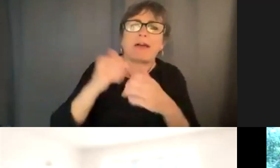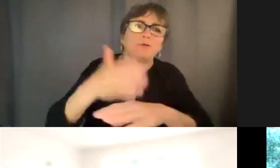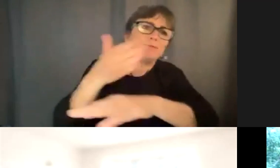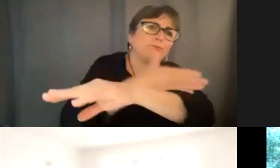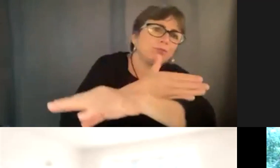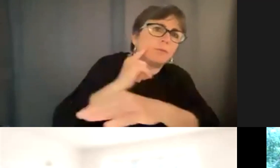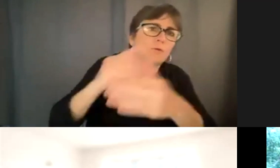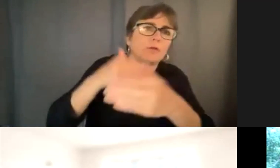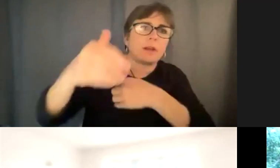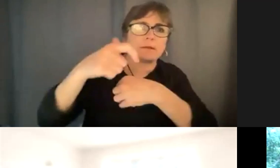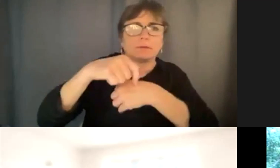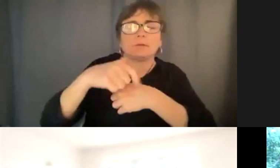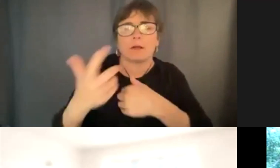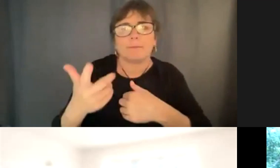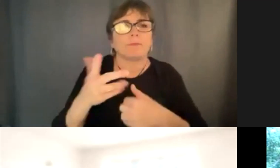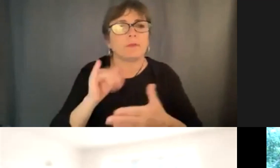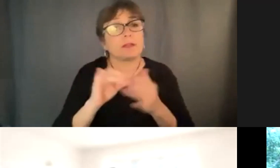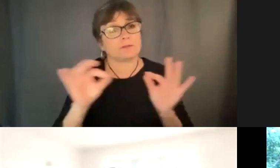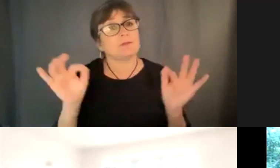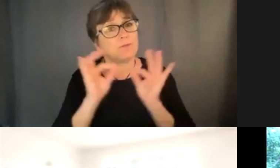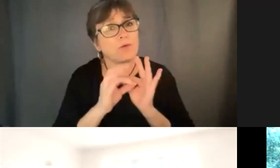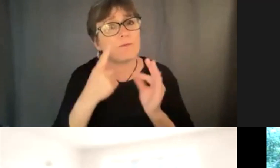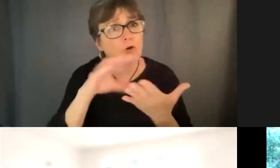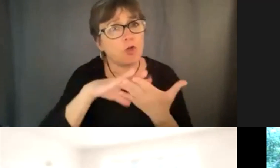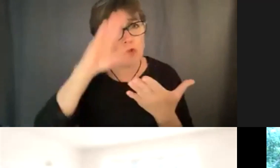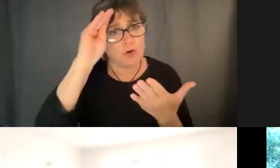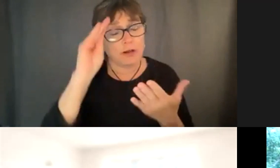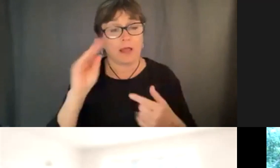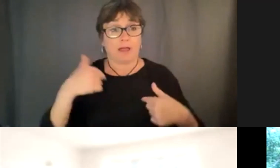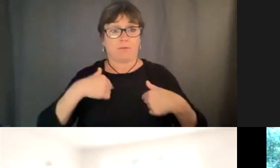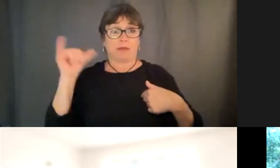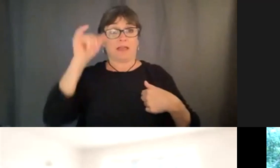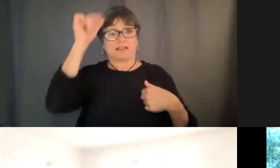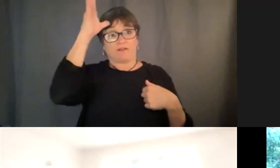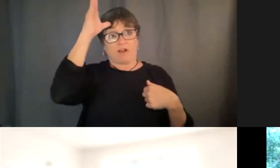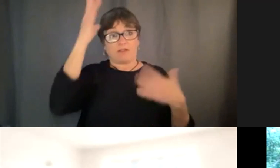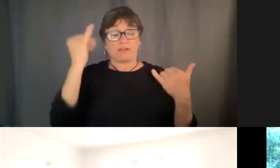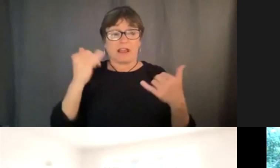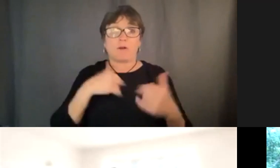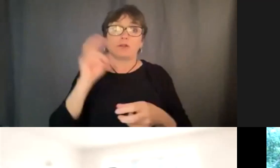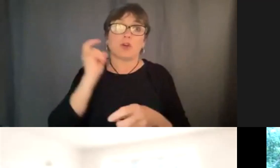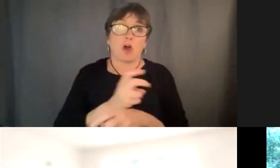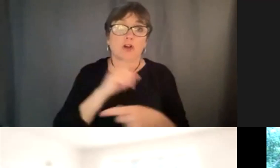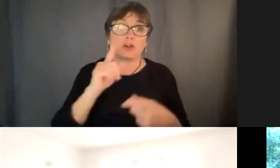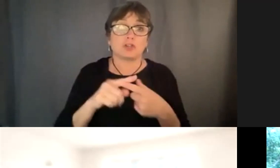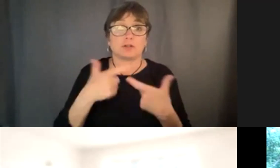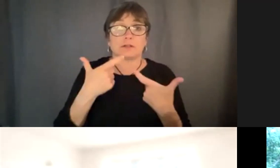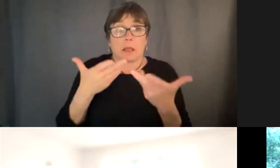but I know as a parent now, it is so hard to know my daughter's about to make a choice that might not be great,